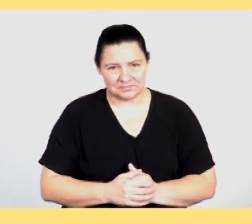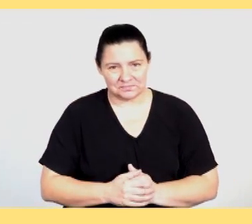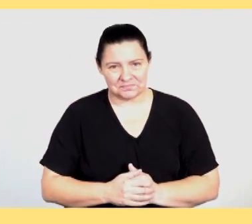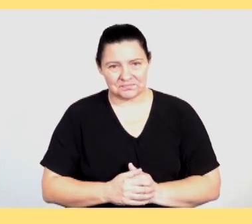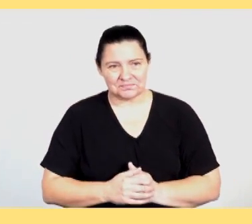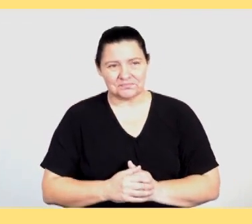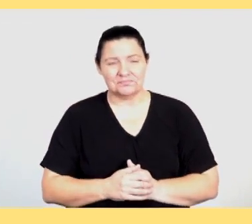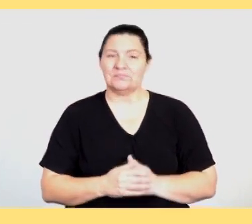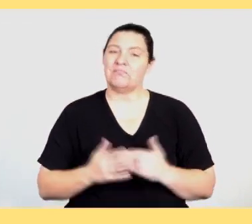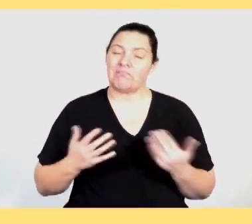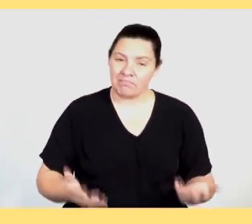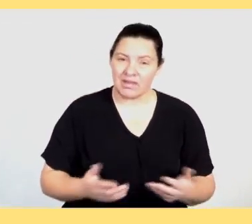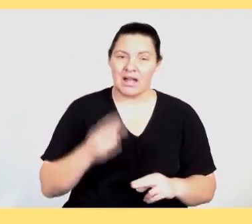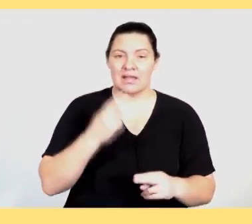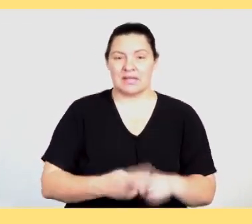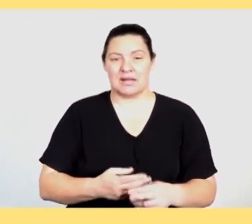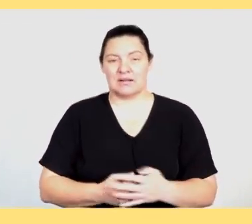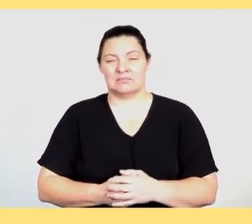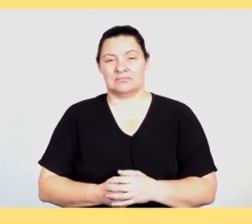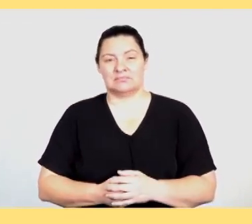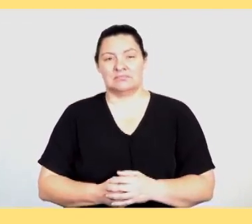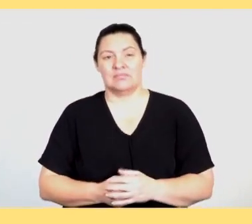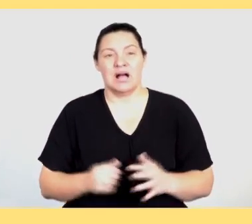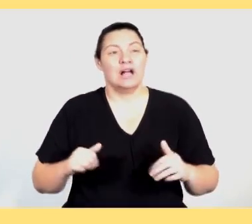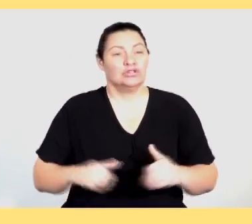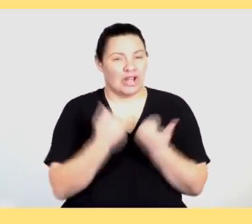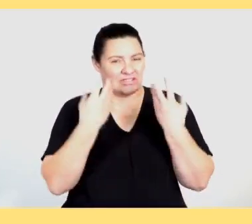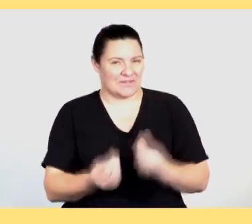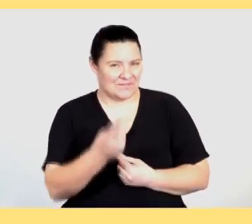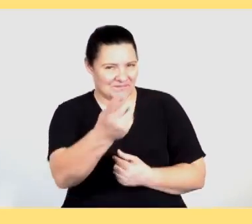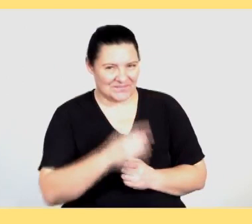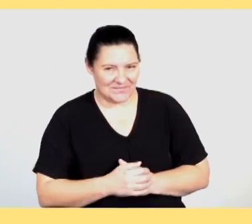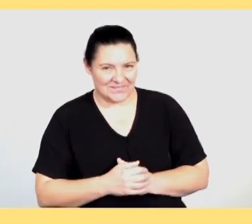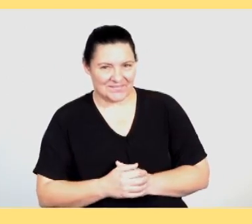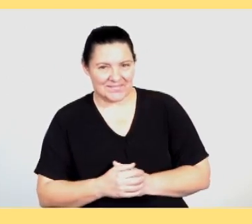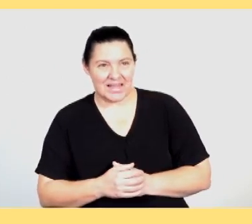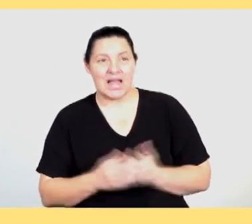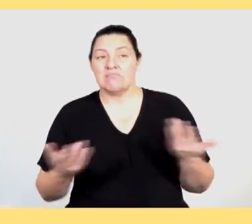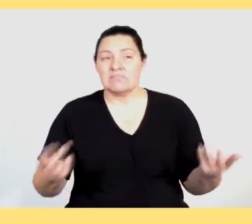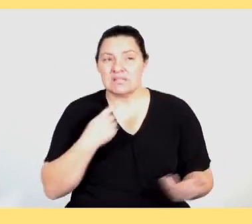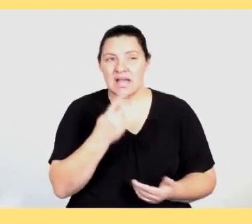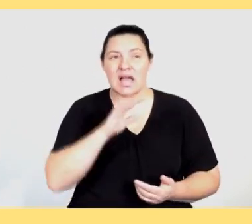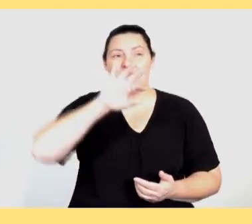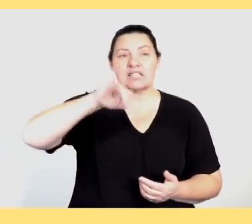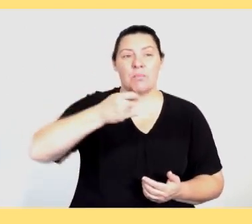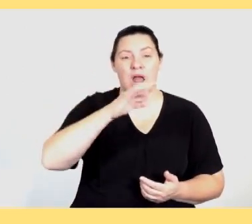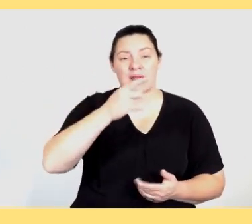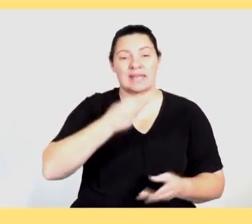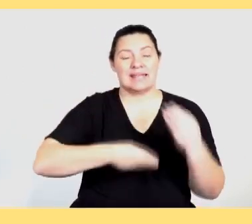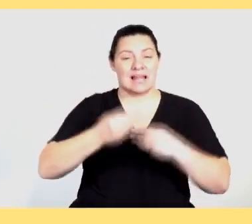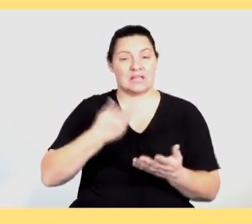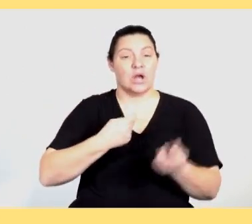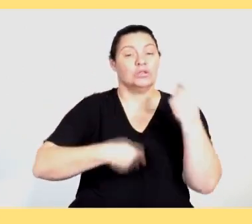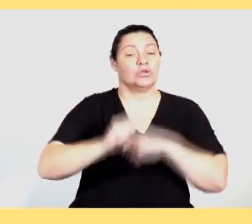credit side. And then here is a challenge that I have for you, and it reads: Jabulani